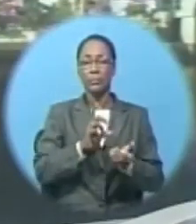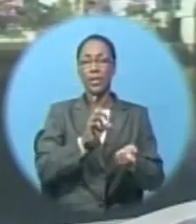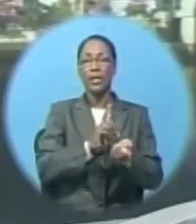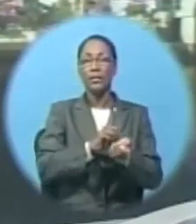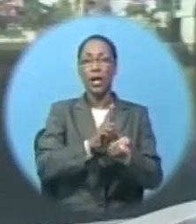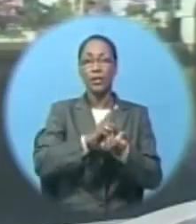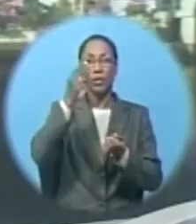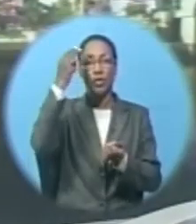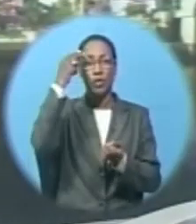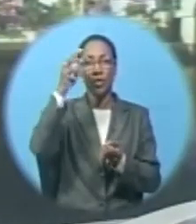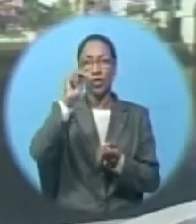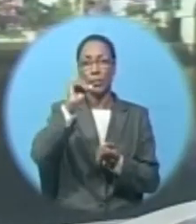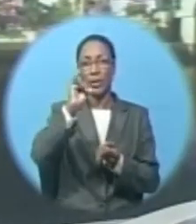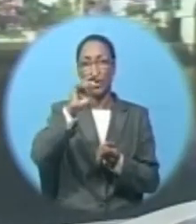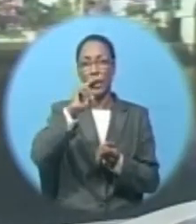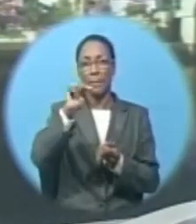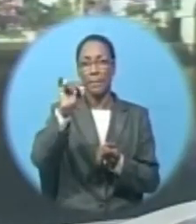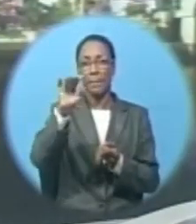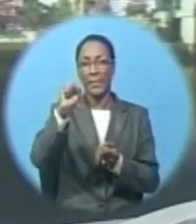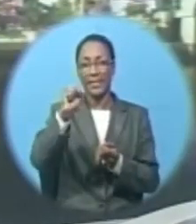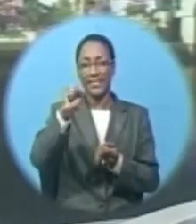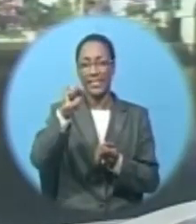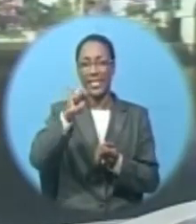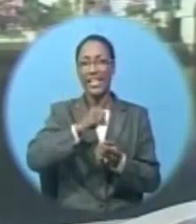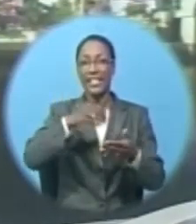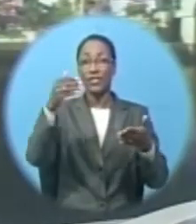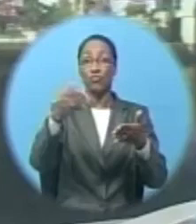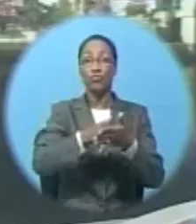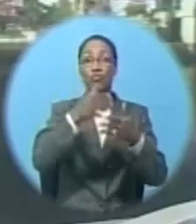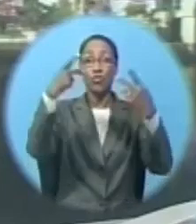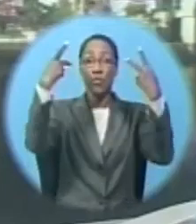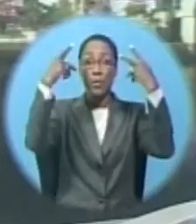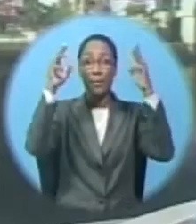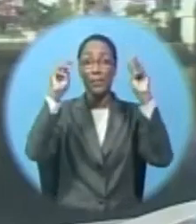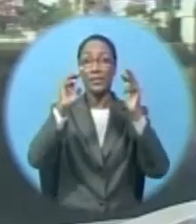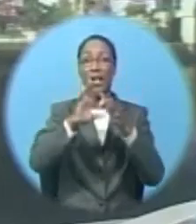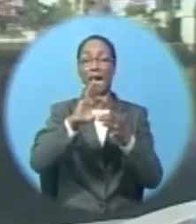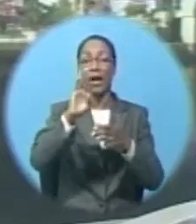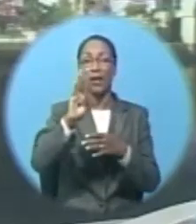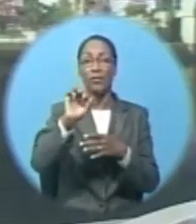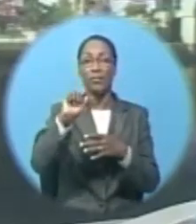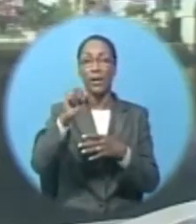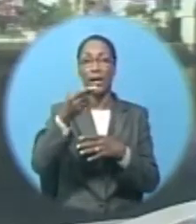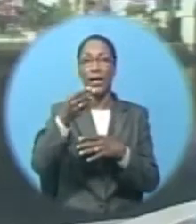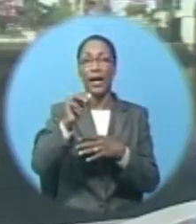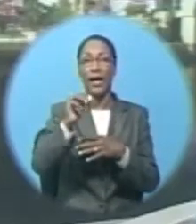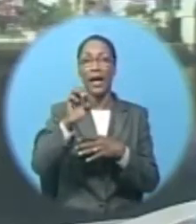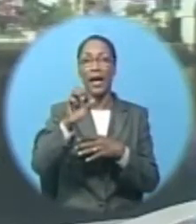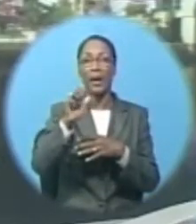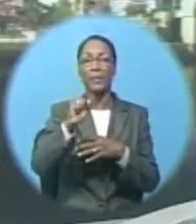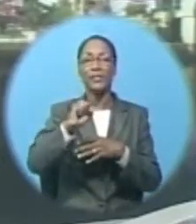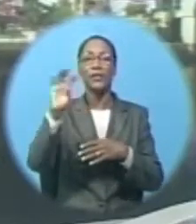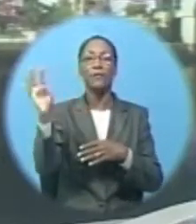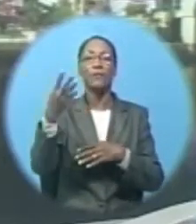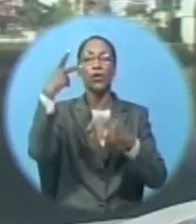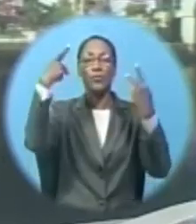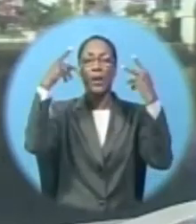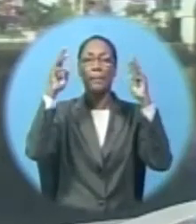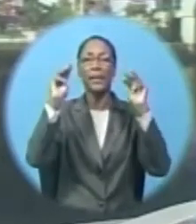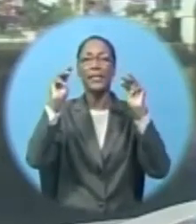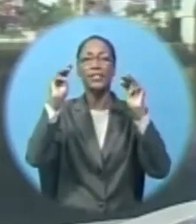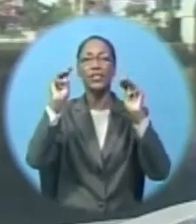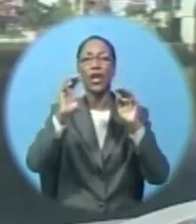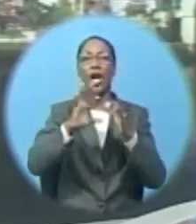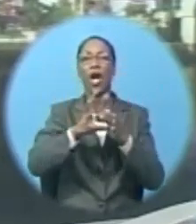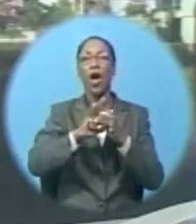Dr. Hubert Minnis has been sworn in as the new Prime Minister of the Bahamas. He is the 4th Prime Minister of the CARICOM state. He took